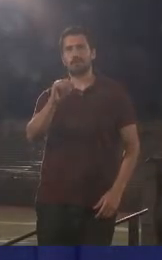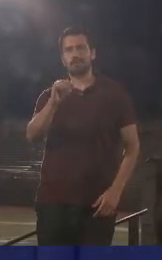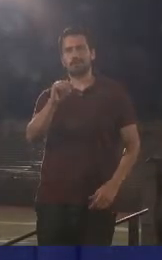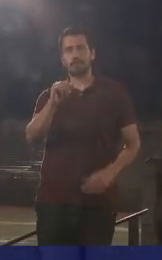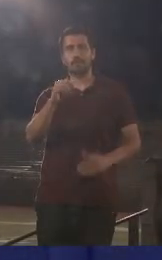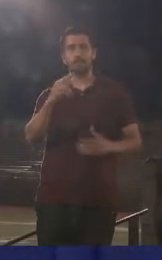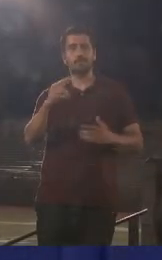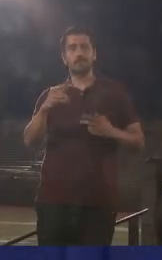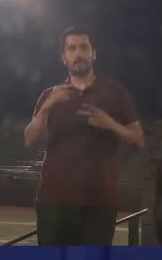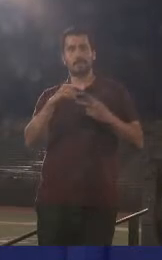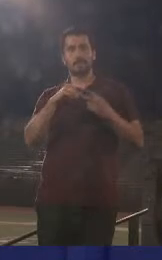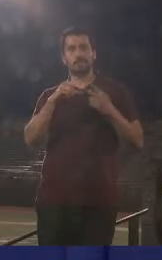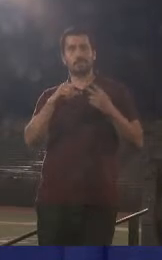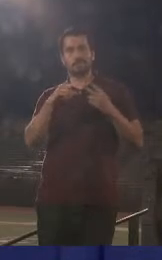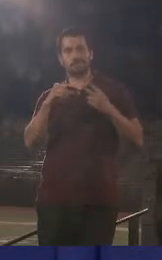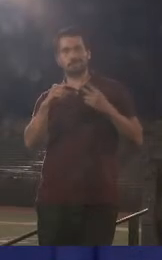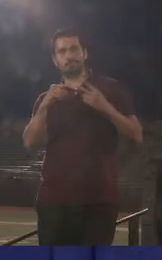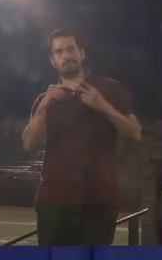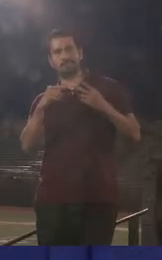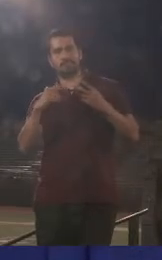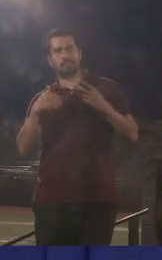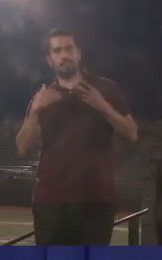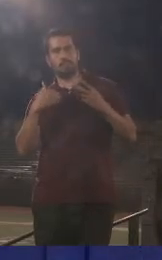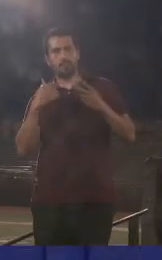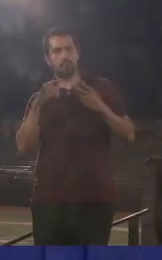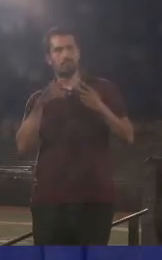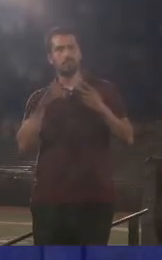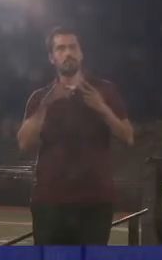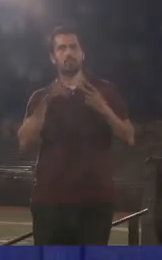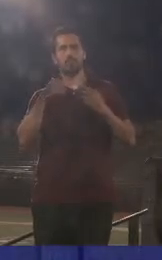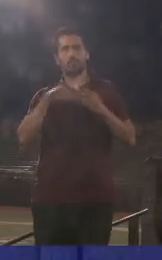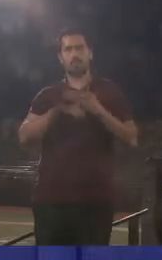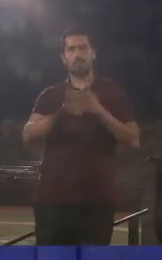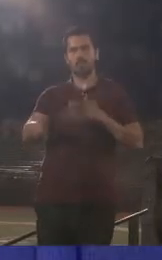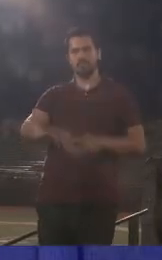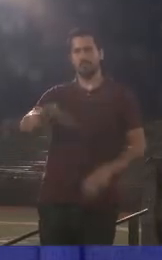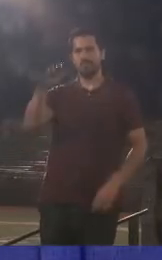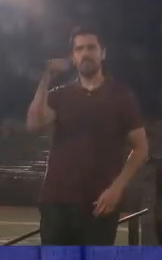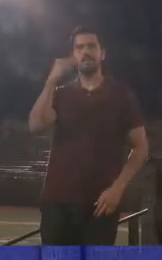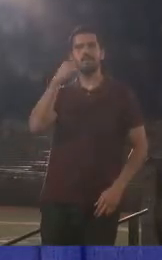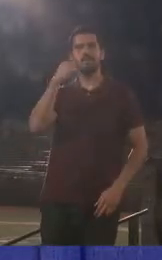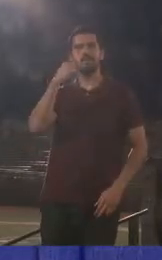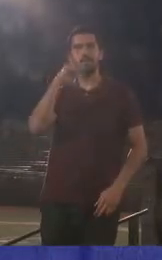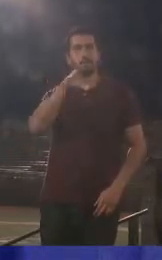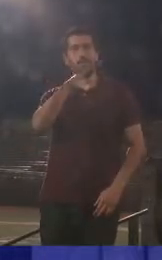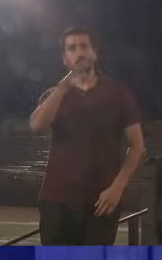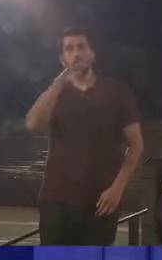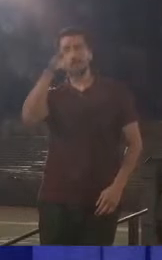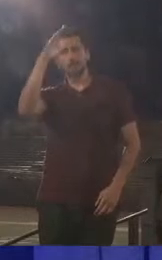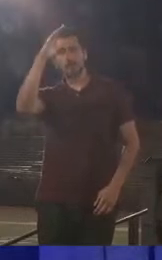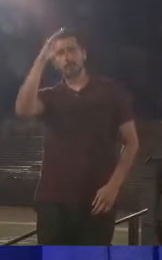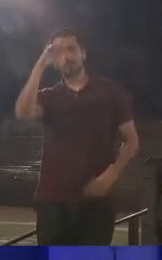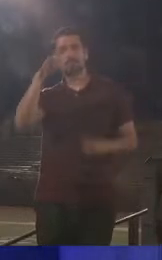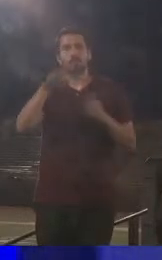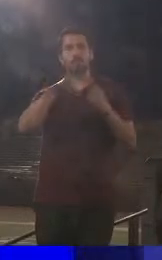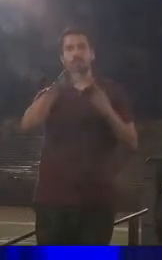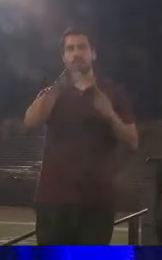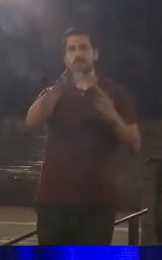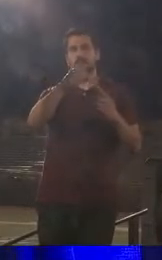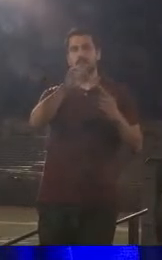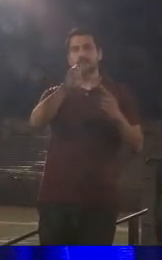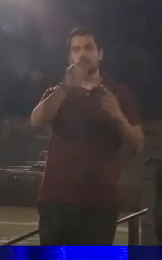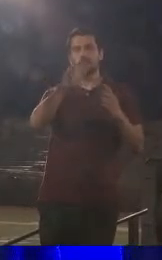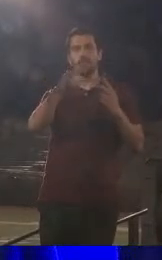two children. He was born and raised in San Antonio. His parents are Jesus and Laura